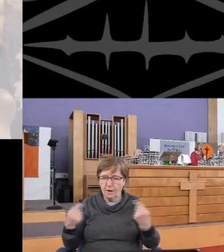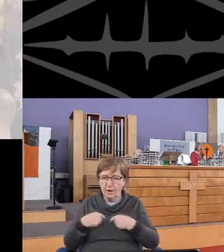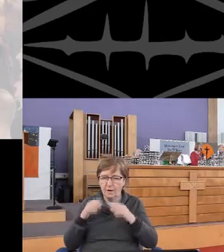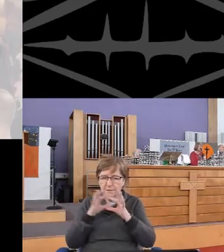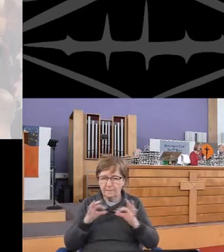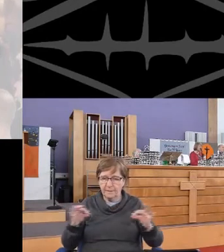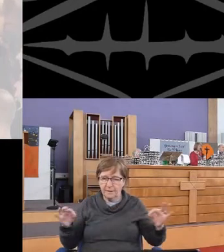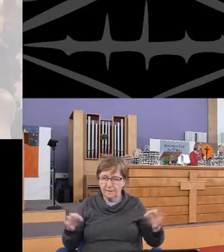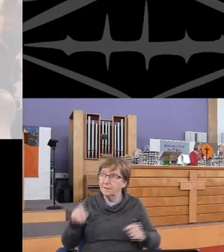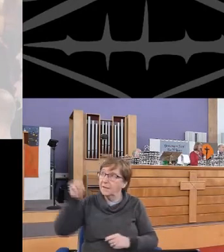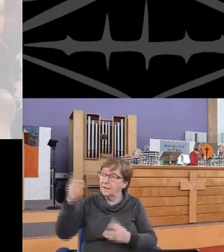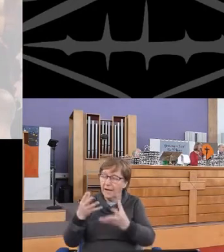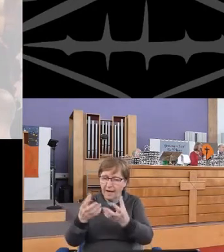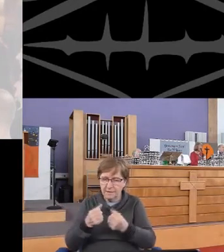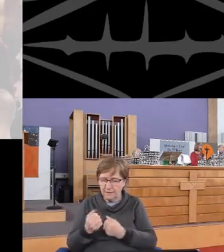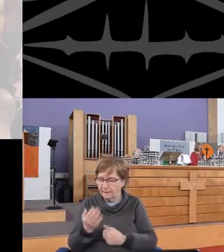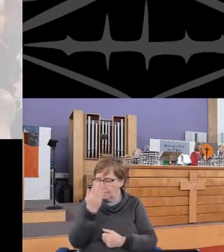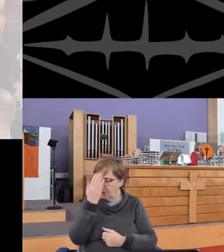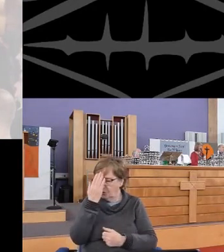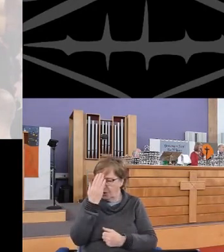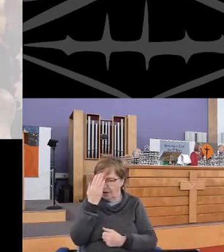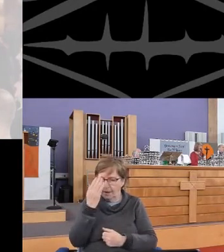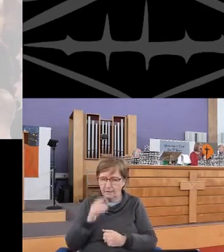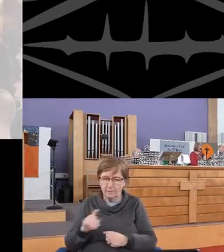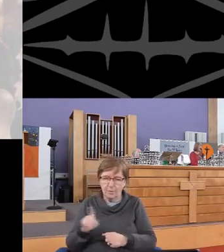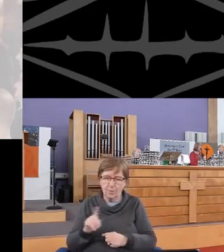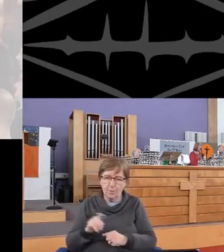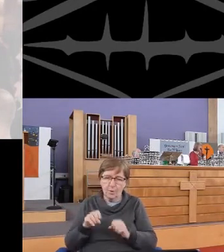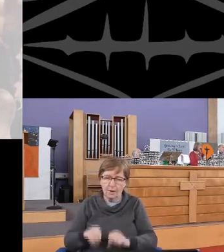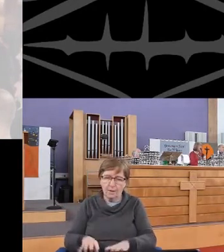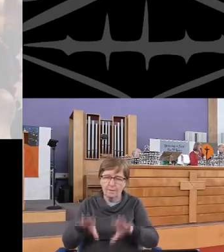He bore our shame. Oh, what